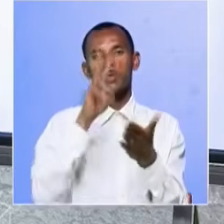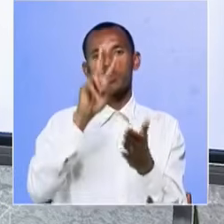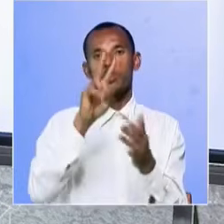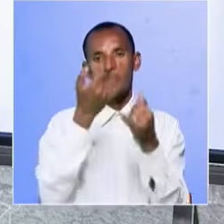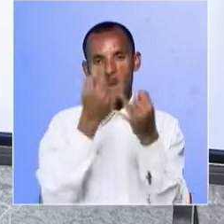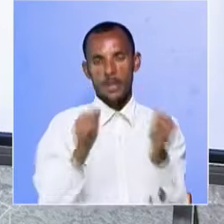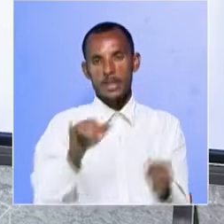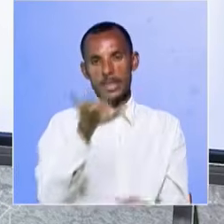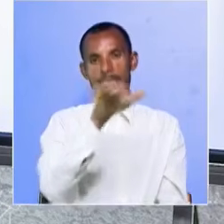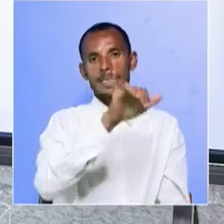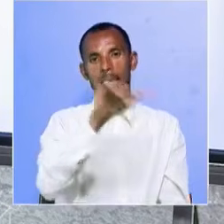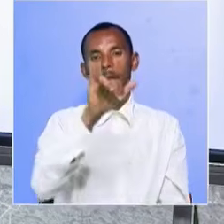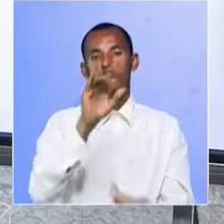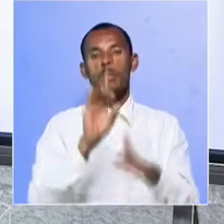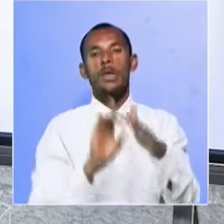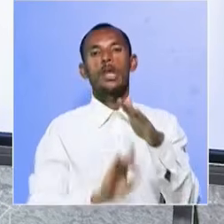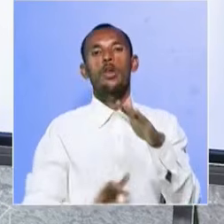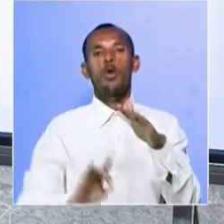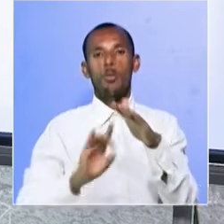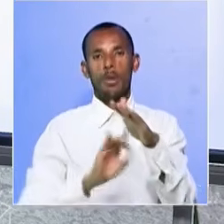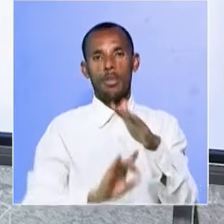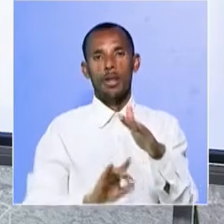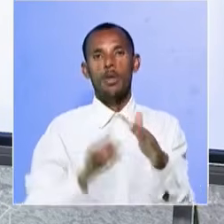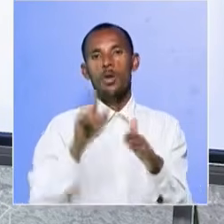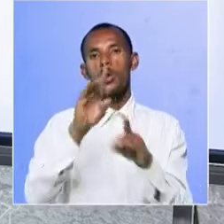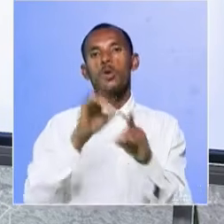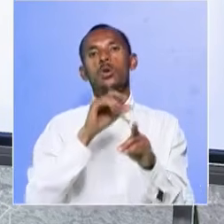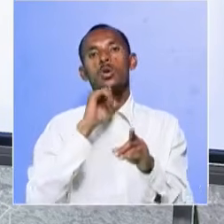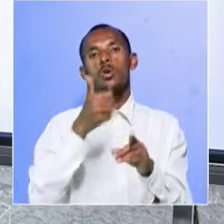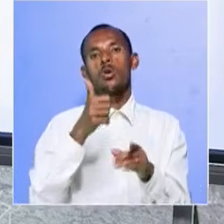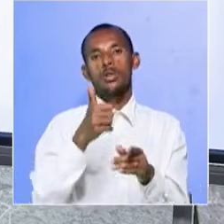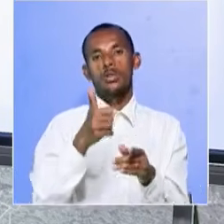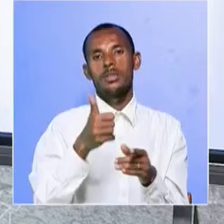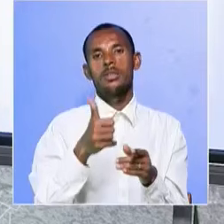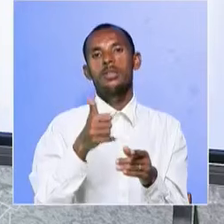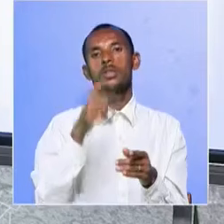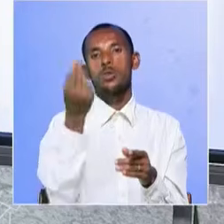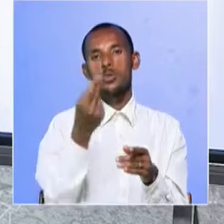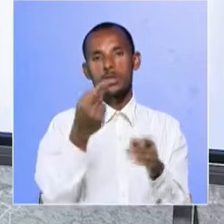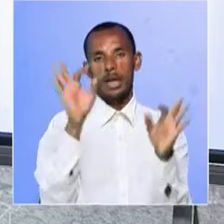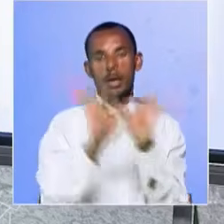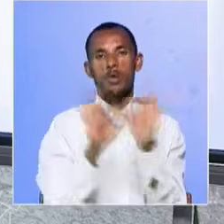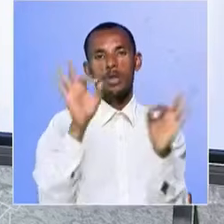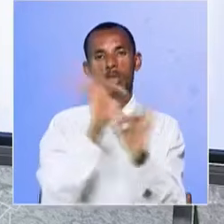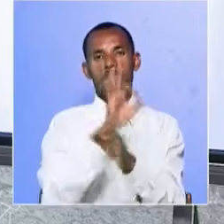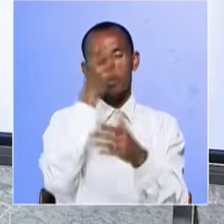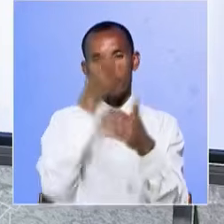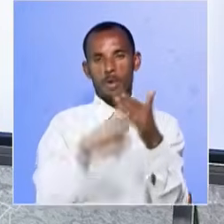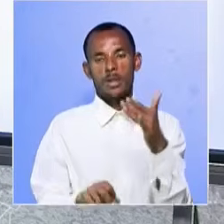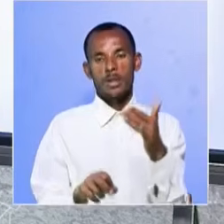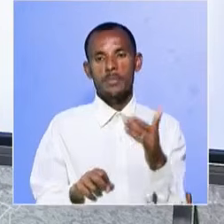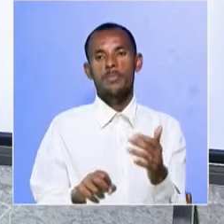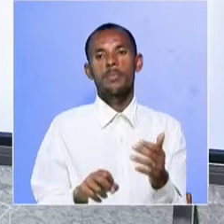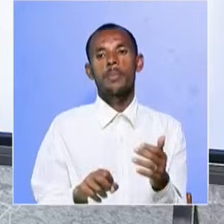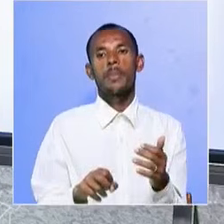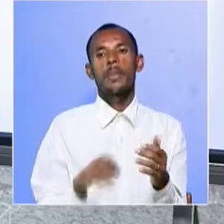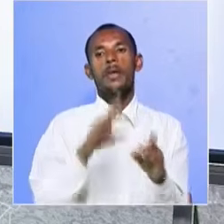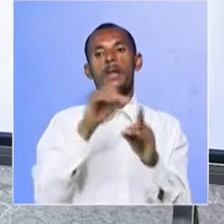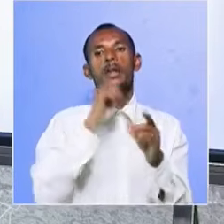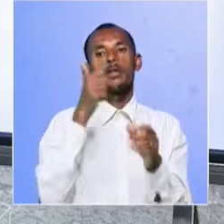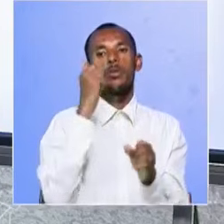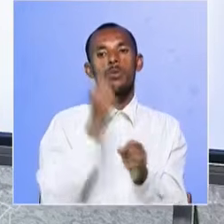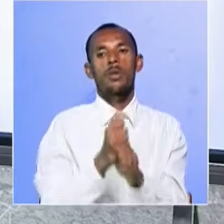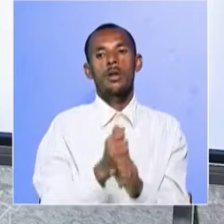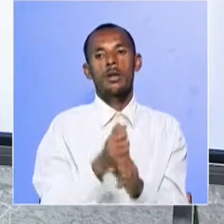have the same denominator, so you don't need to take the cross product. That doesn't mean that cross product doesn't work.